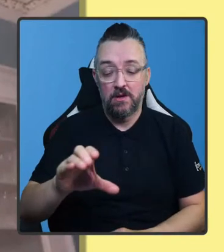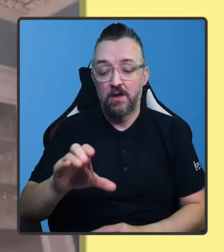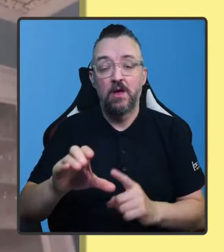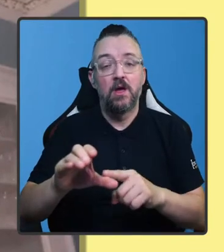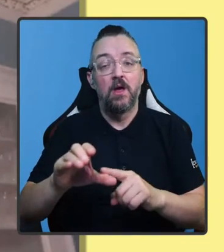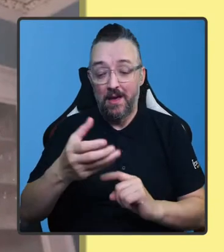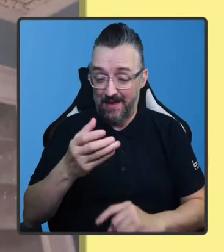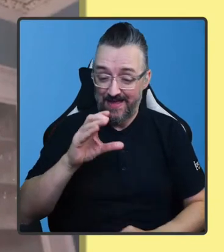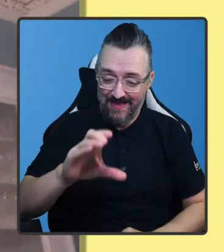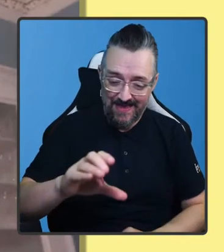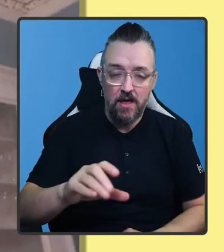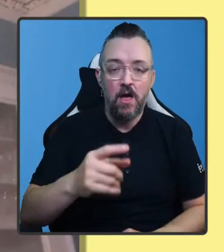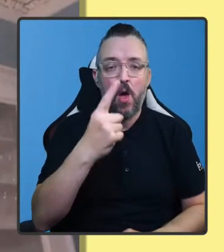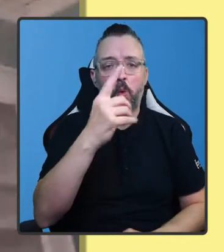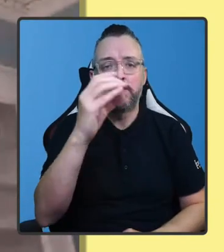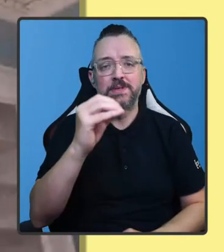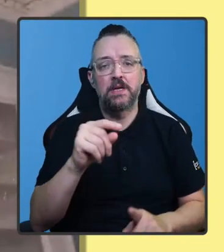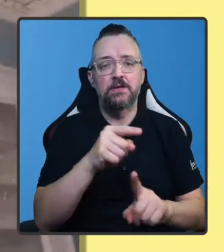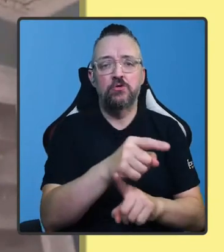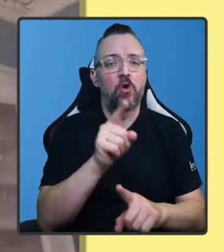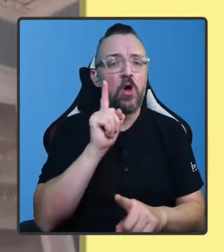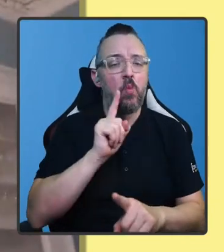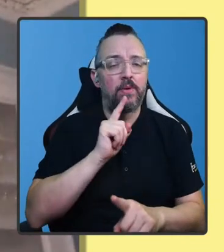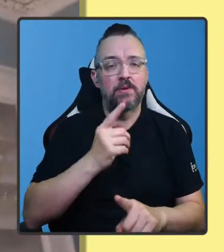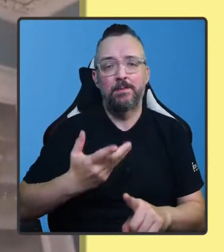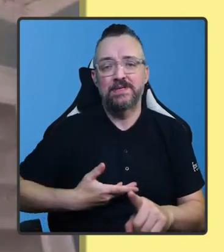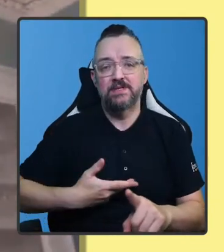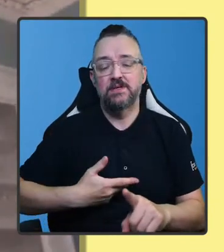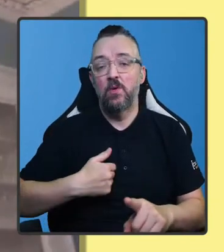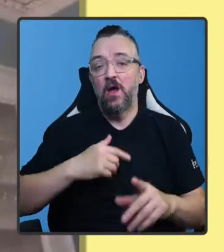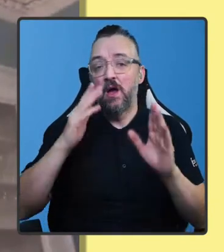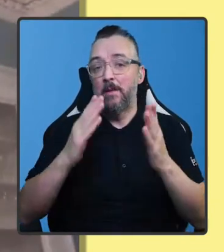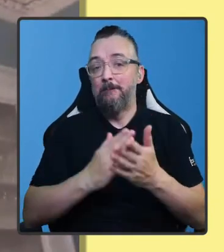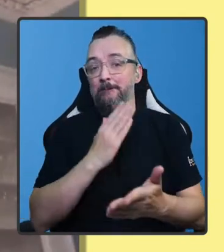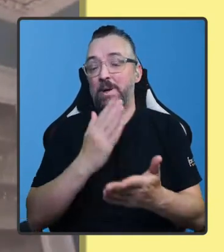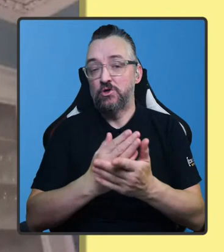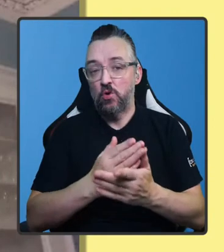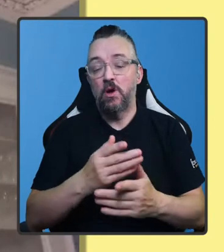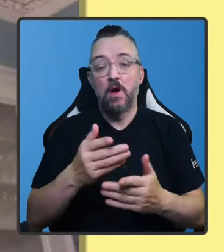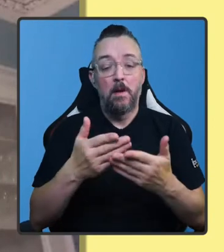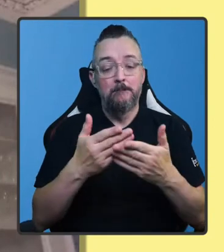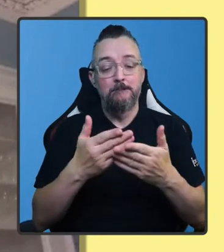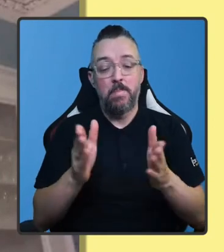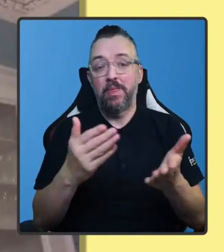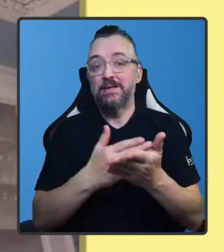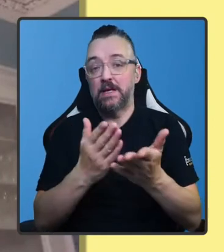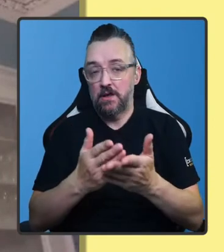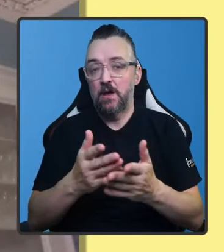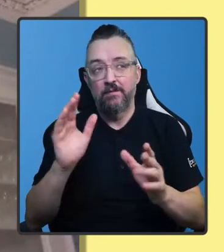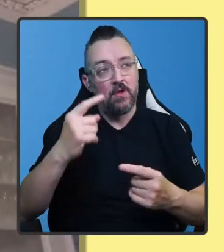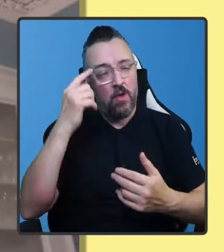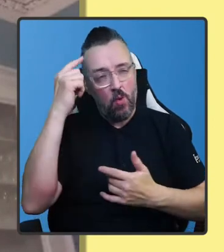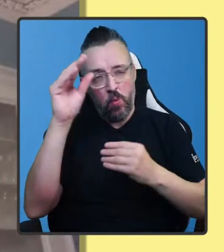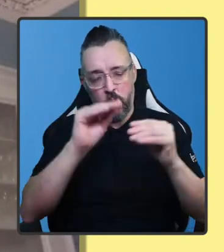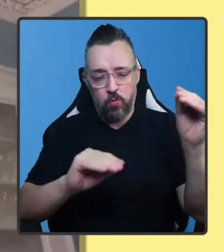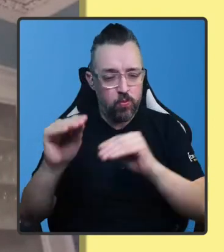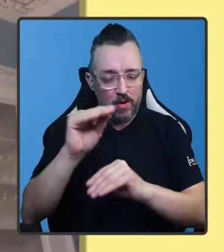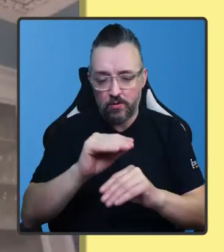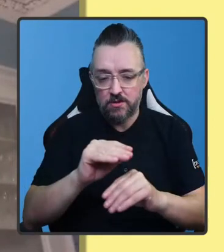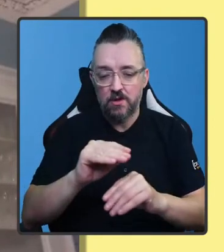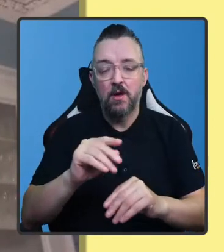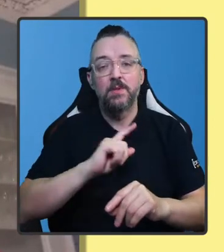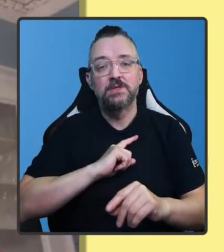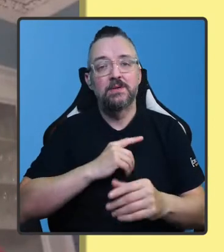businesses. We need to make sure our public sector business agencies routinely factor in the implications of